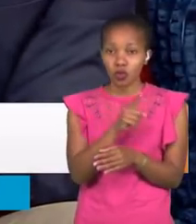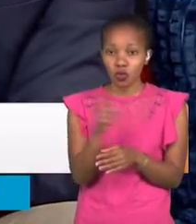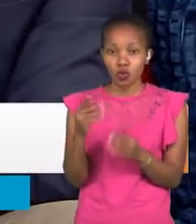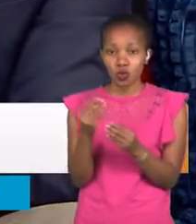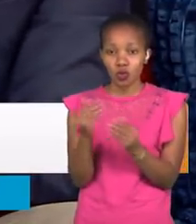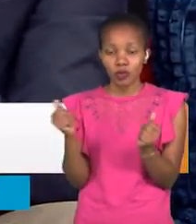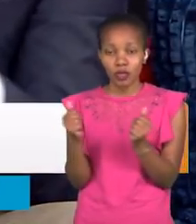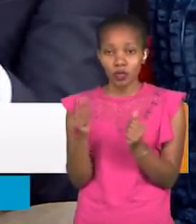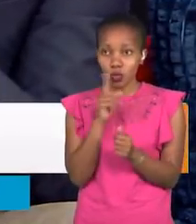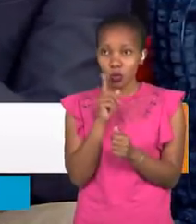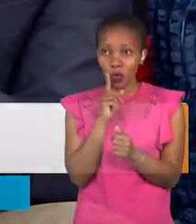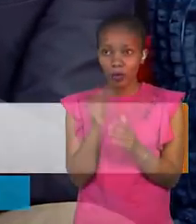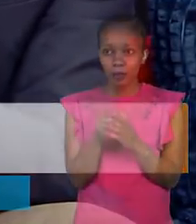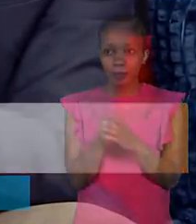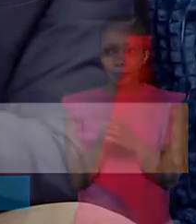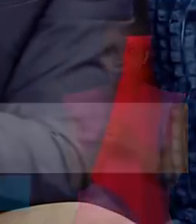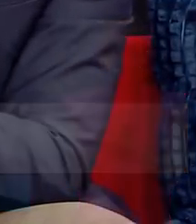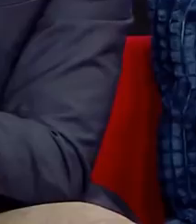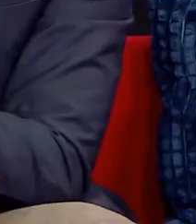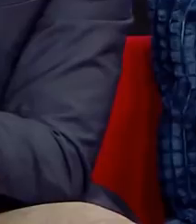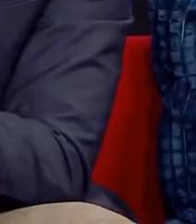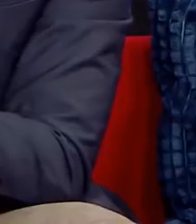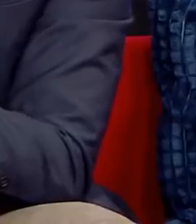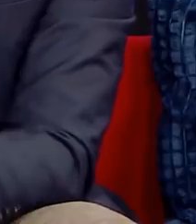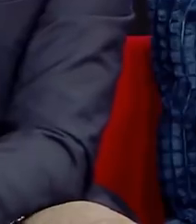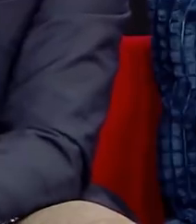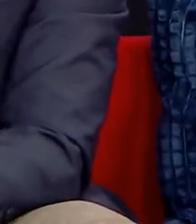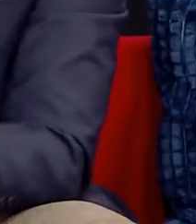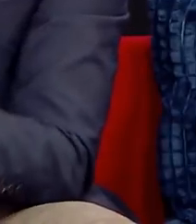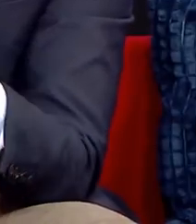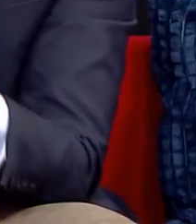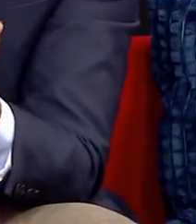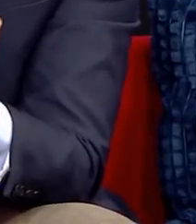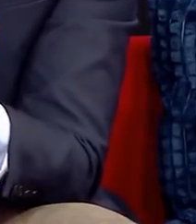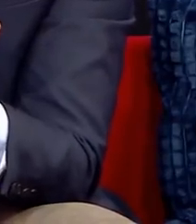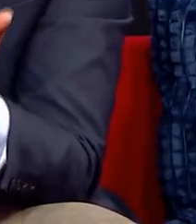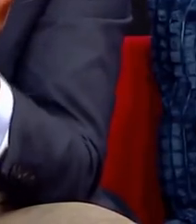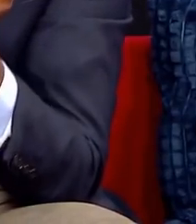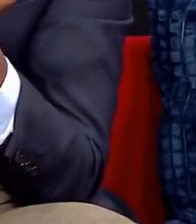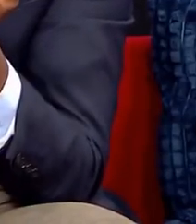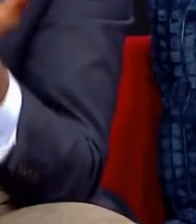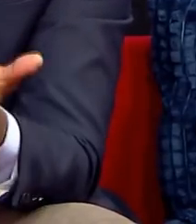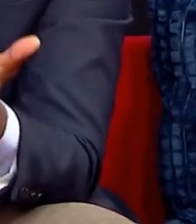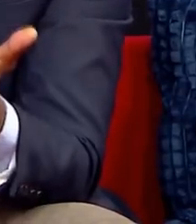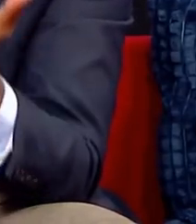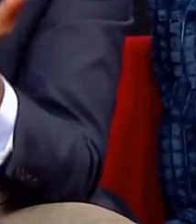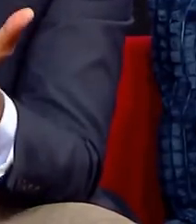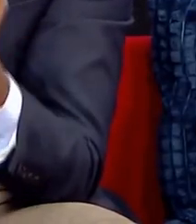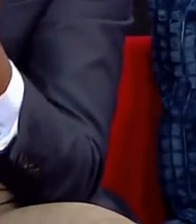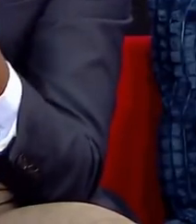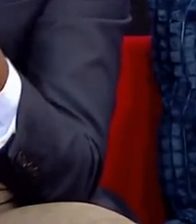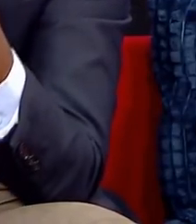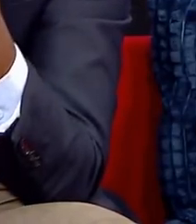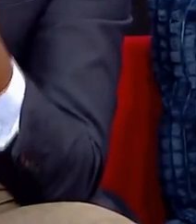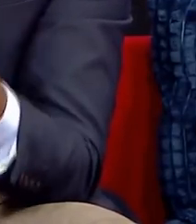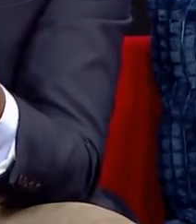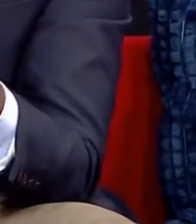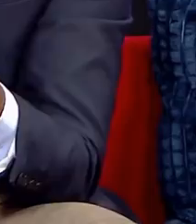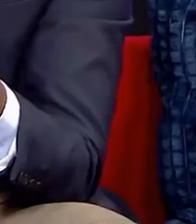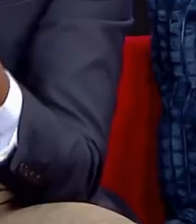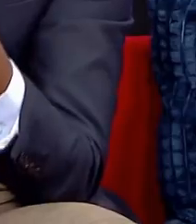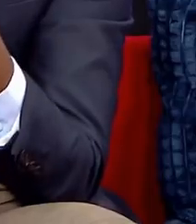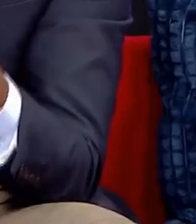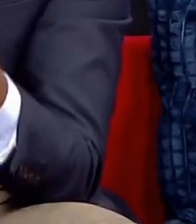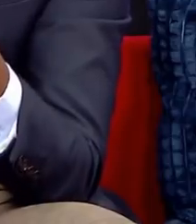Now, looking at the counties you guys will be traversing, because I can see we have Baringo, of course, you mentioned,